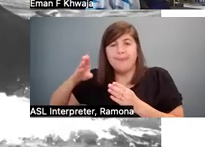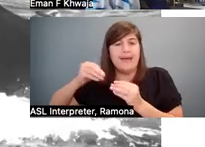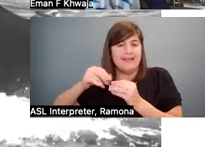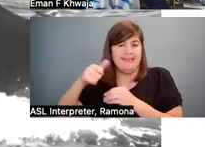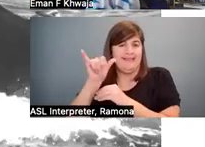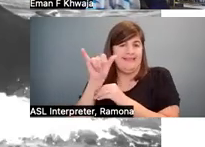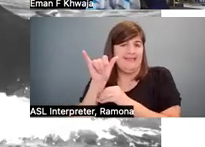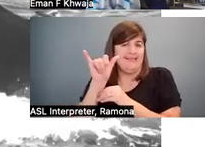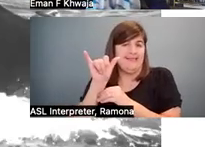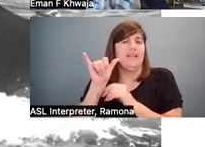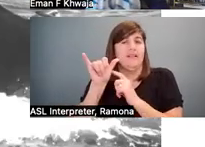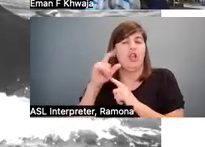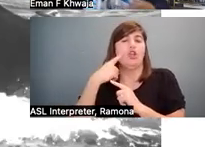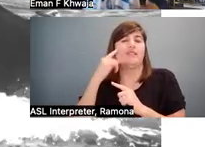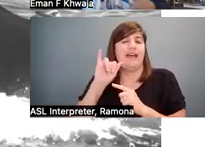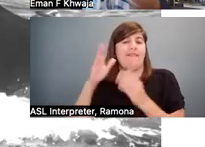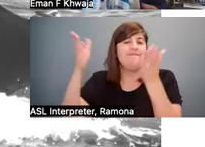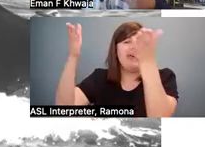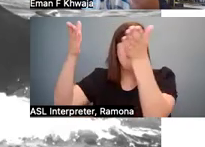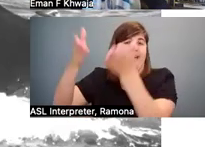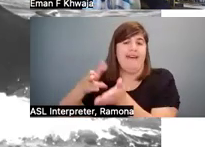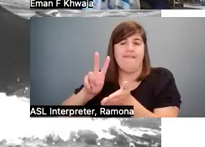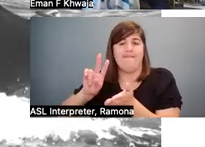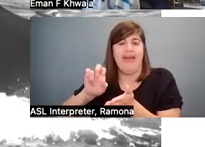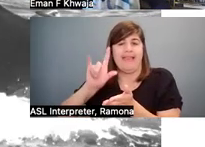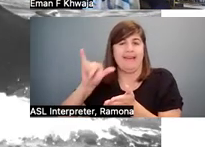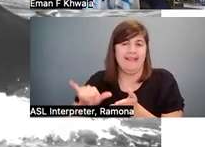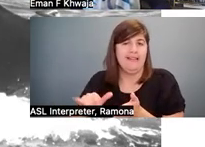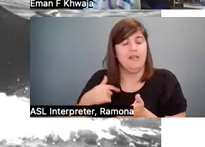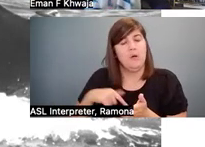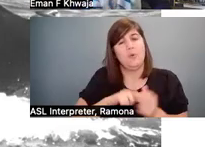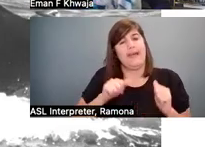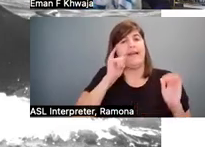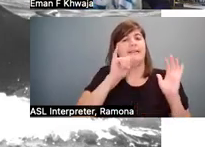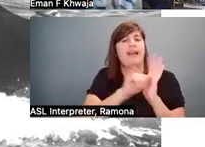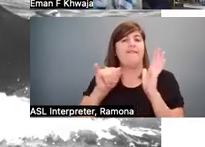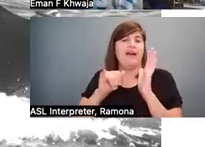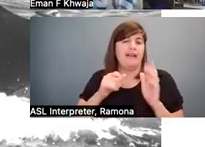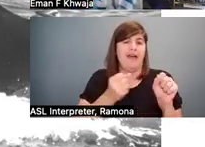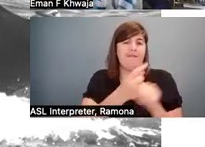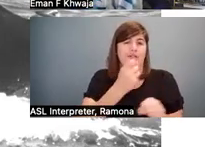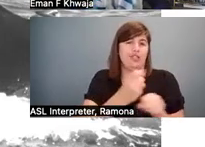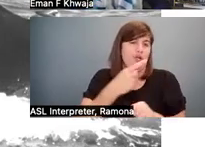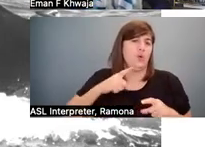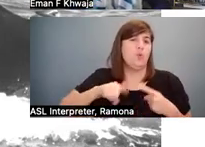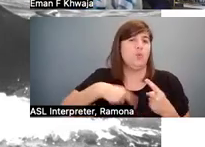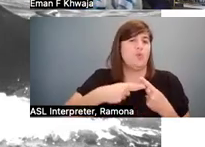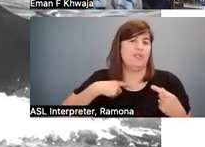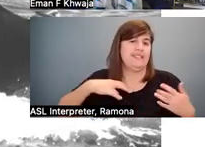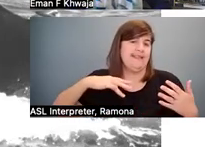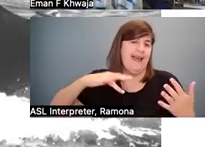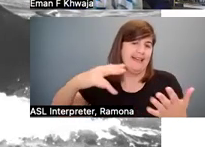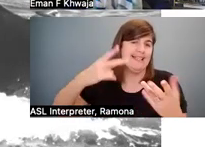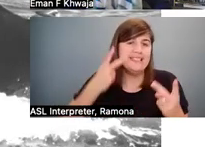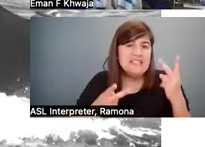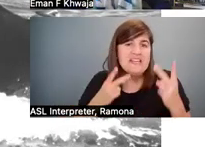can give the whales names and then we can identify them year after year when we are studying them, which is probably one of my favorite parts of my job, is to